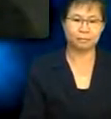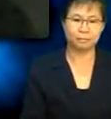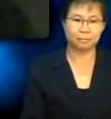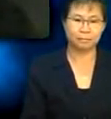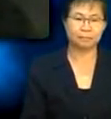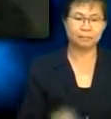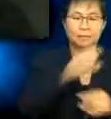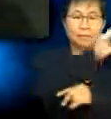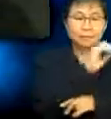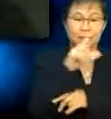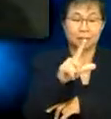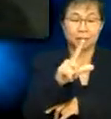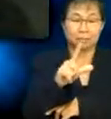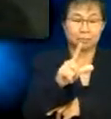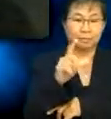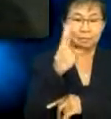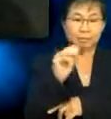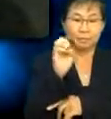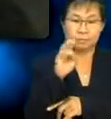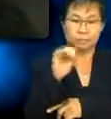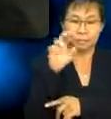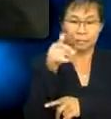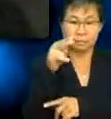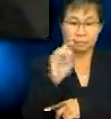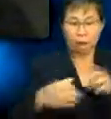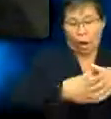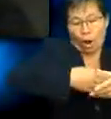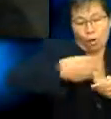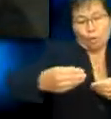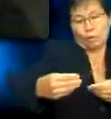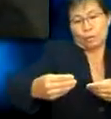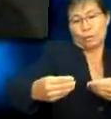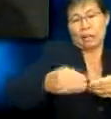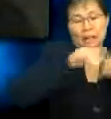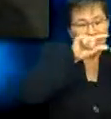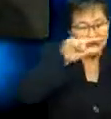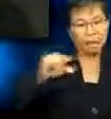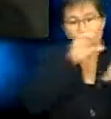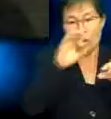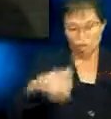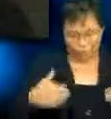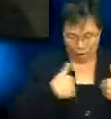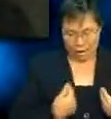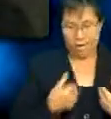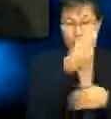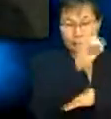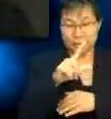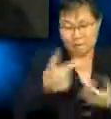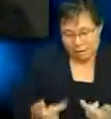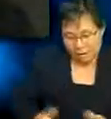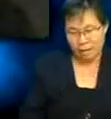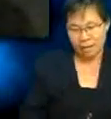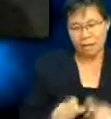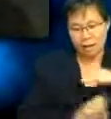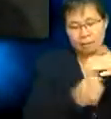The cell membrane is the outer layer of an animal cell. It allows elements